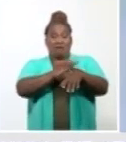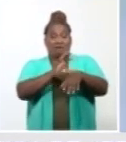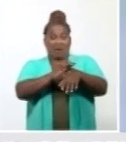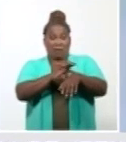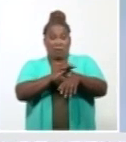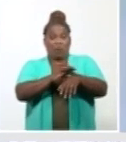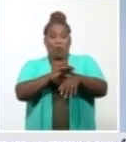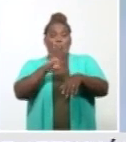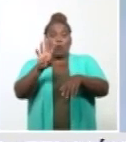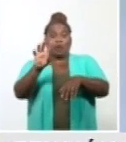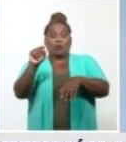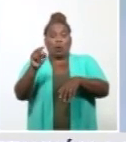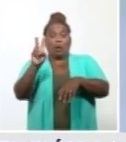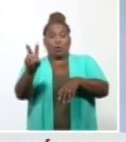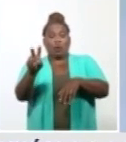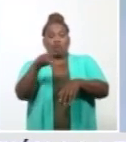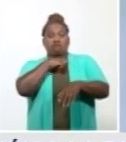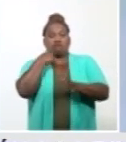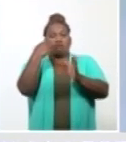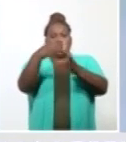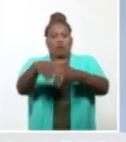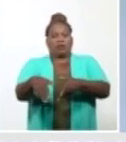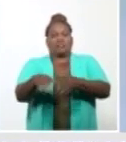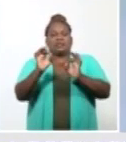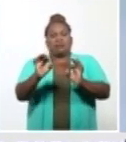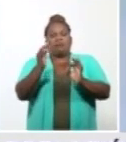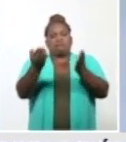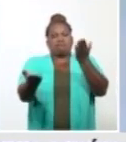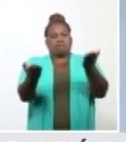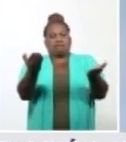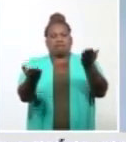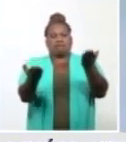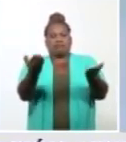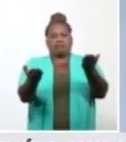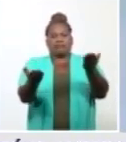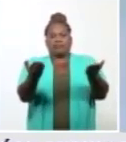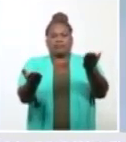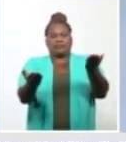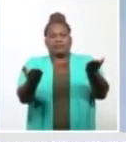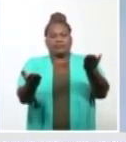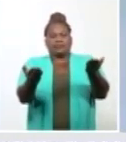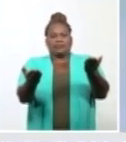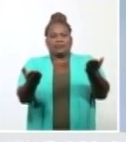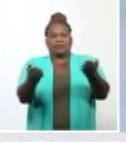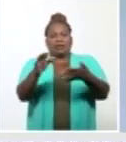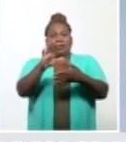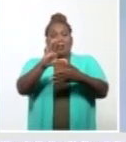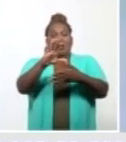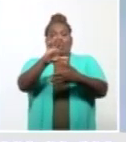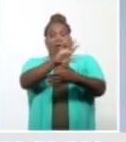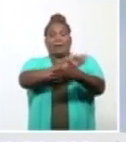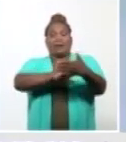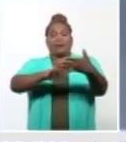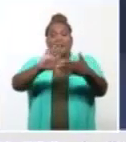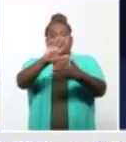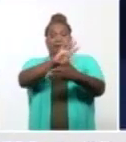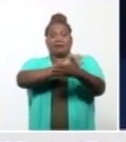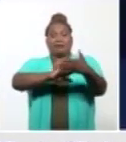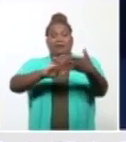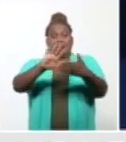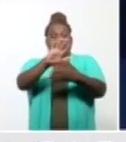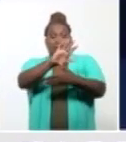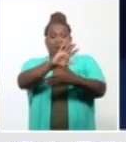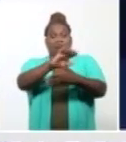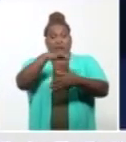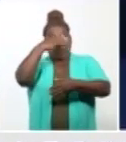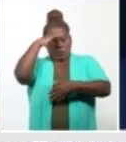Cuba holds the 15th position in terms of fatality rate. We always mention the 2 people who